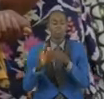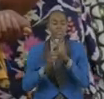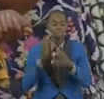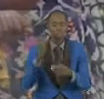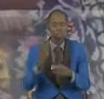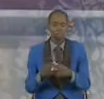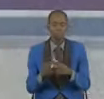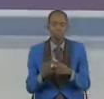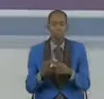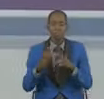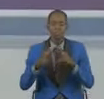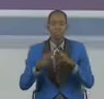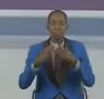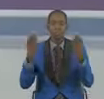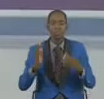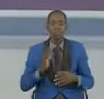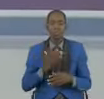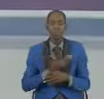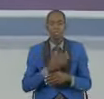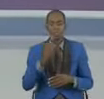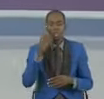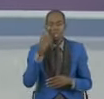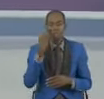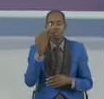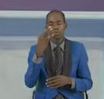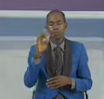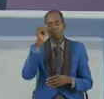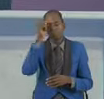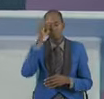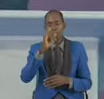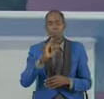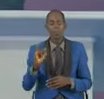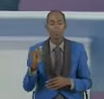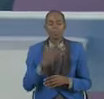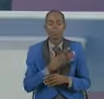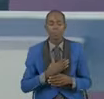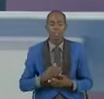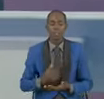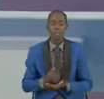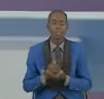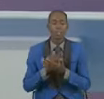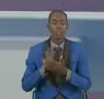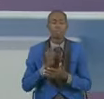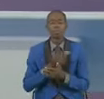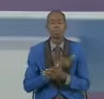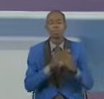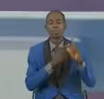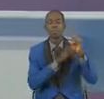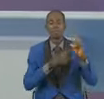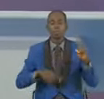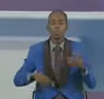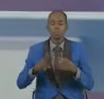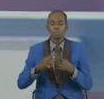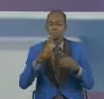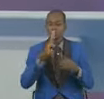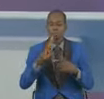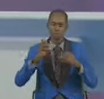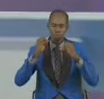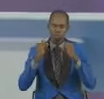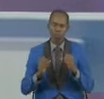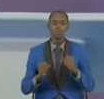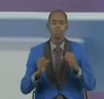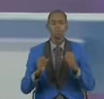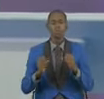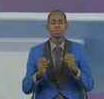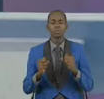Open our eyes of understanding and help us, Lord, to be stronger, Amen. To be wiser,